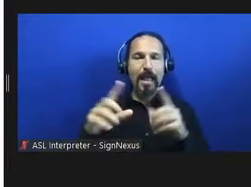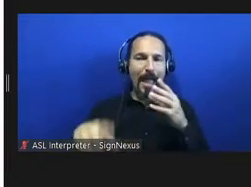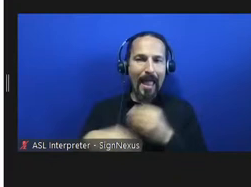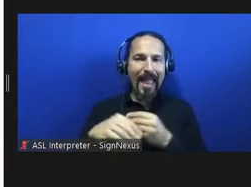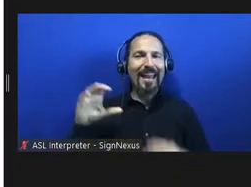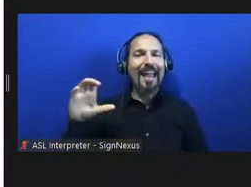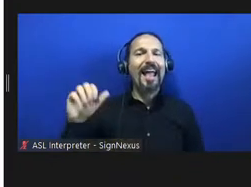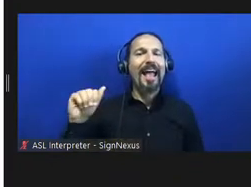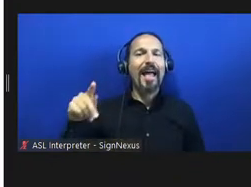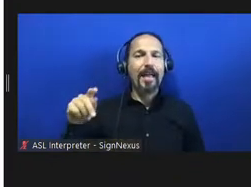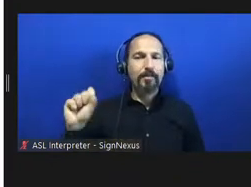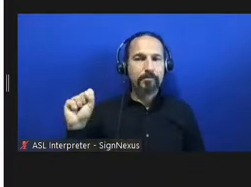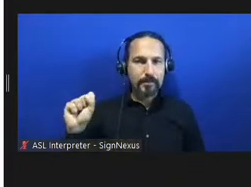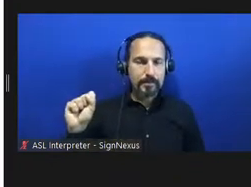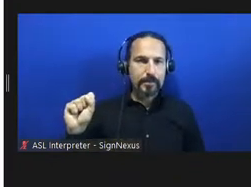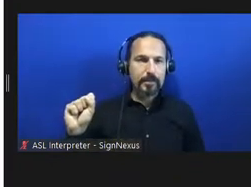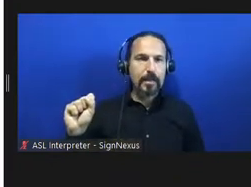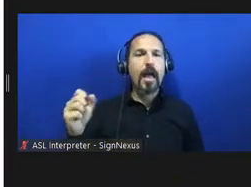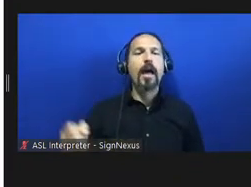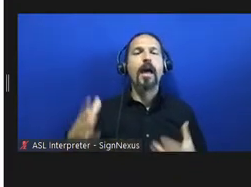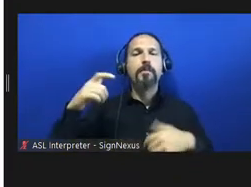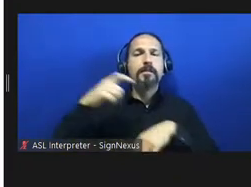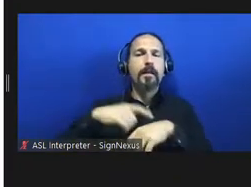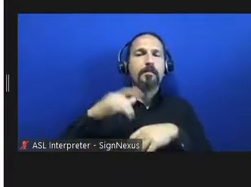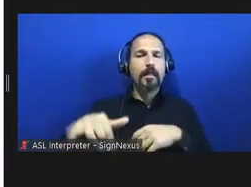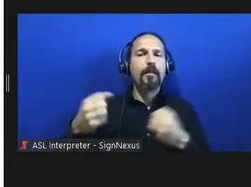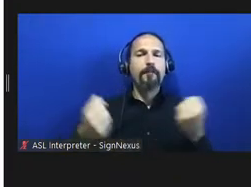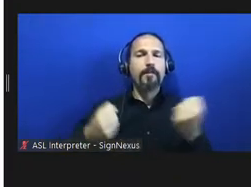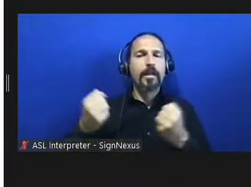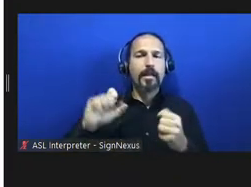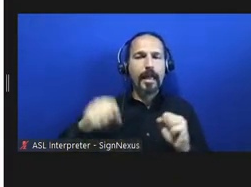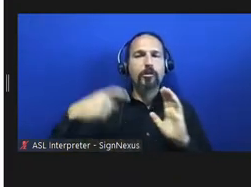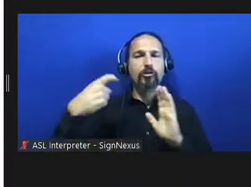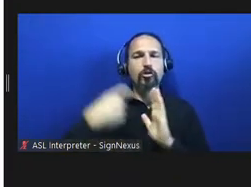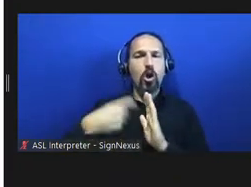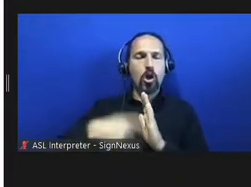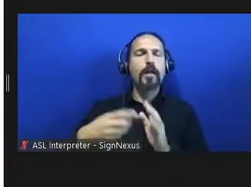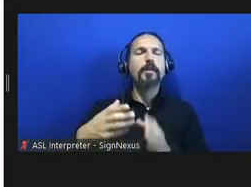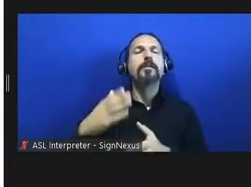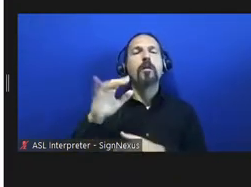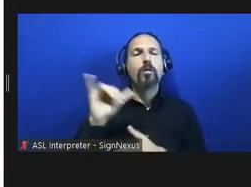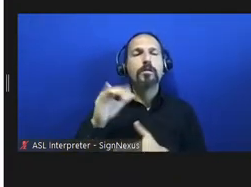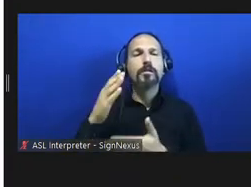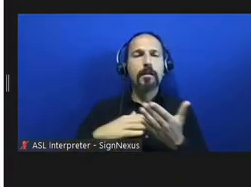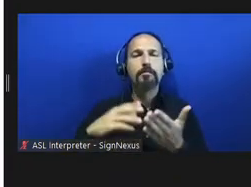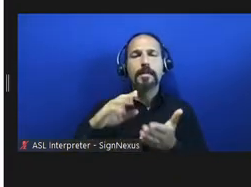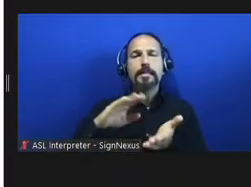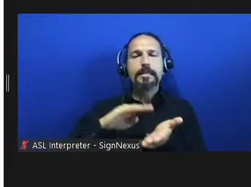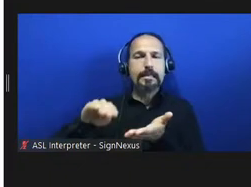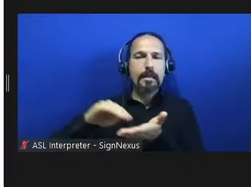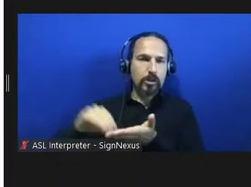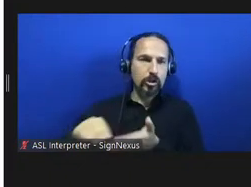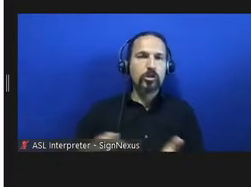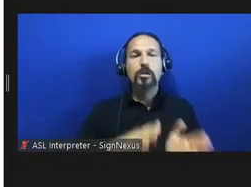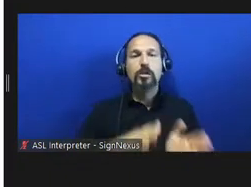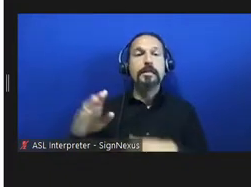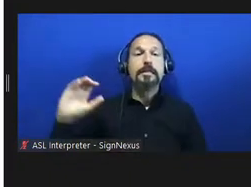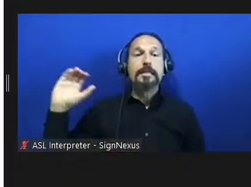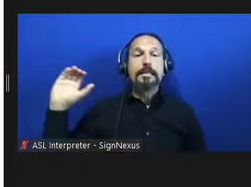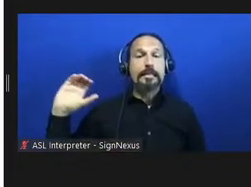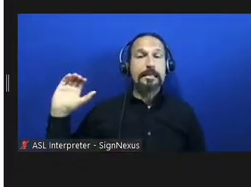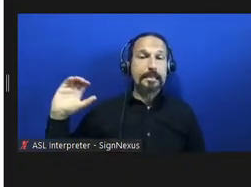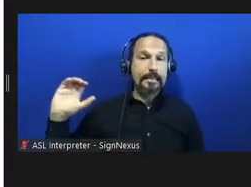caps in the form of how many times a vehicle can be told and certain exemptions tolling scenario